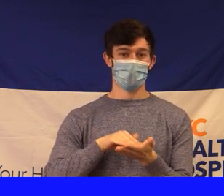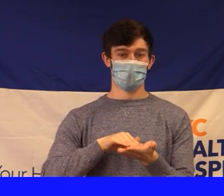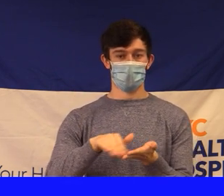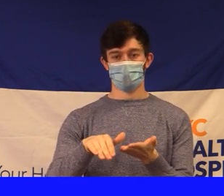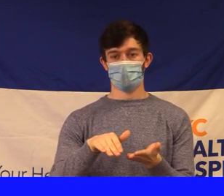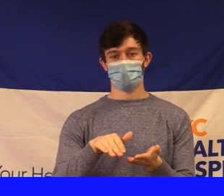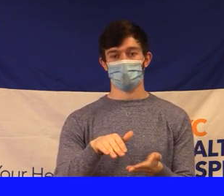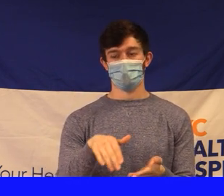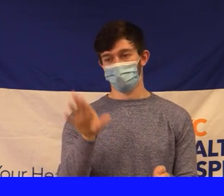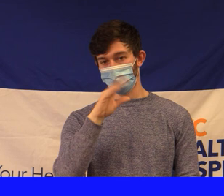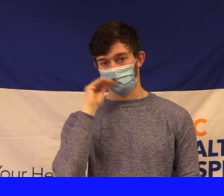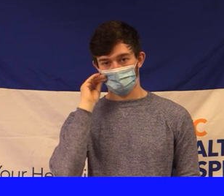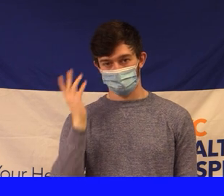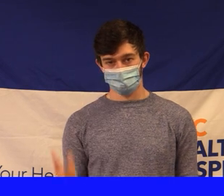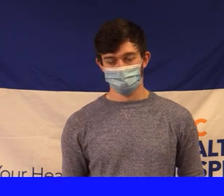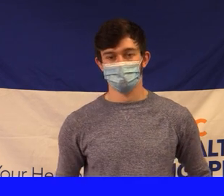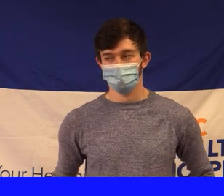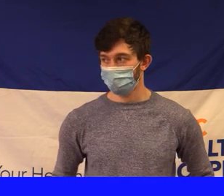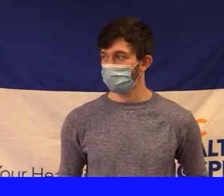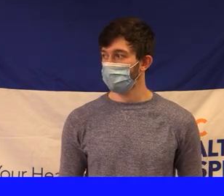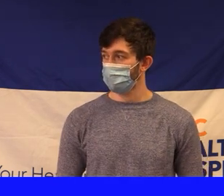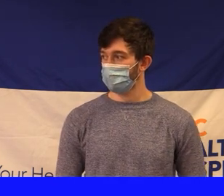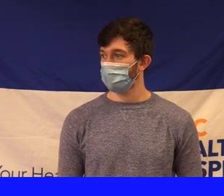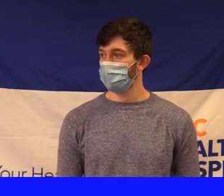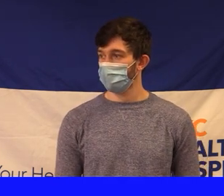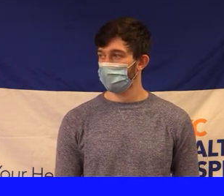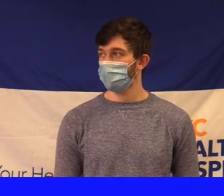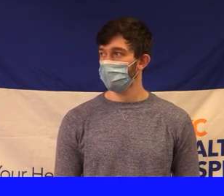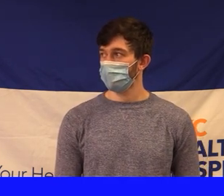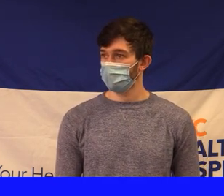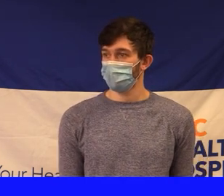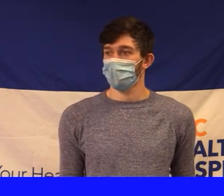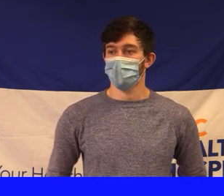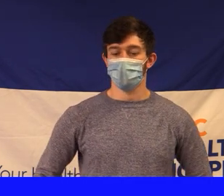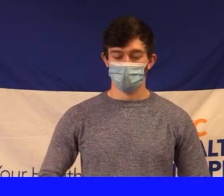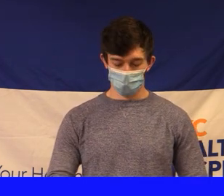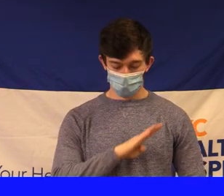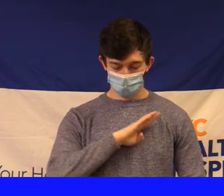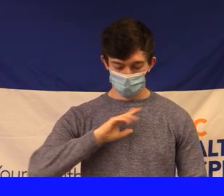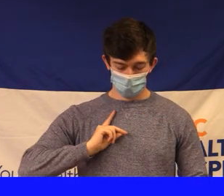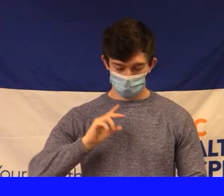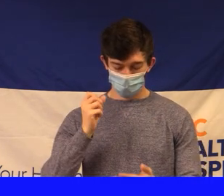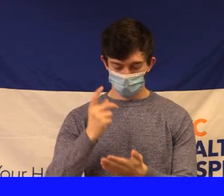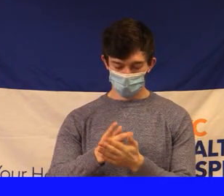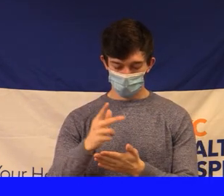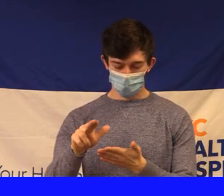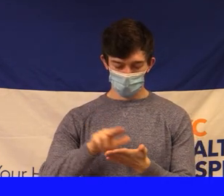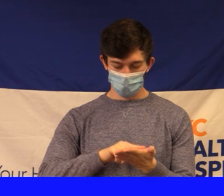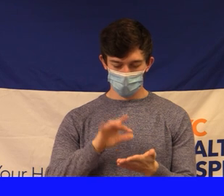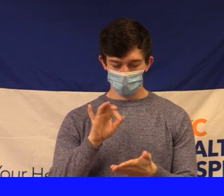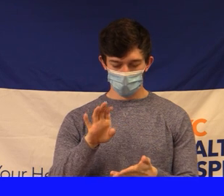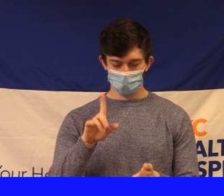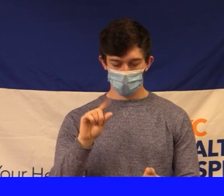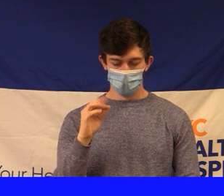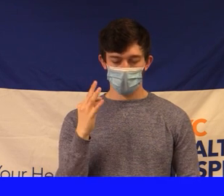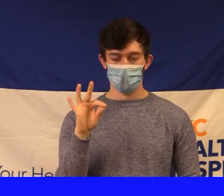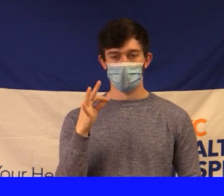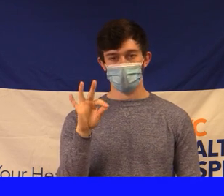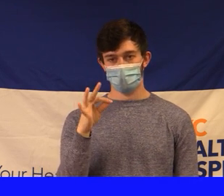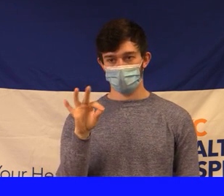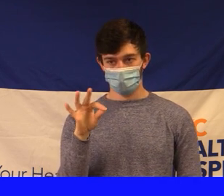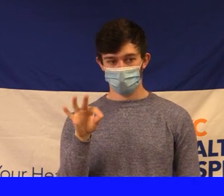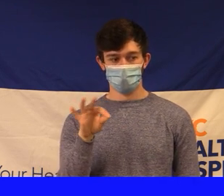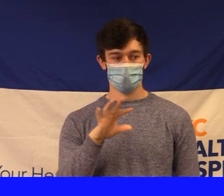discharge or other transport. So the contract was approved at the board, I believe, in February of